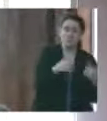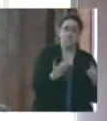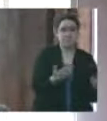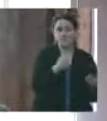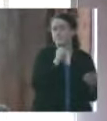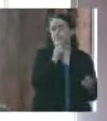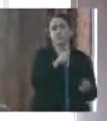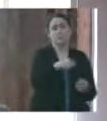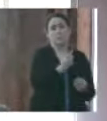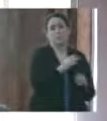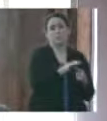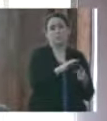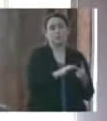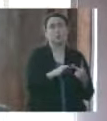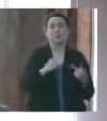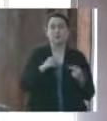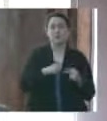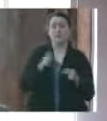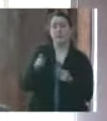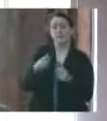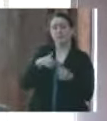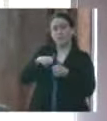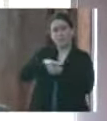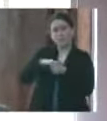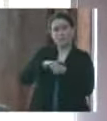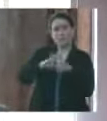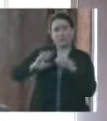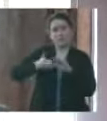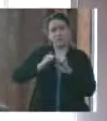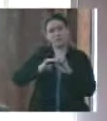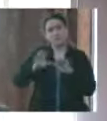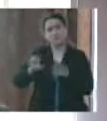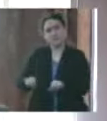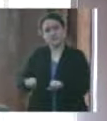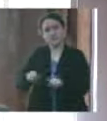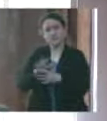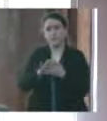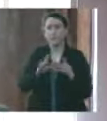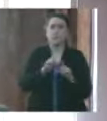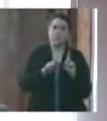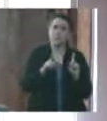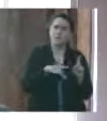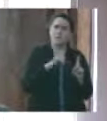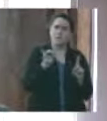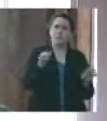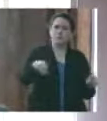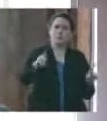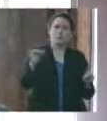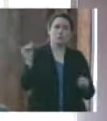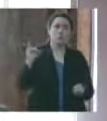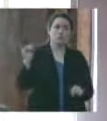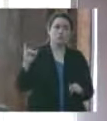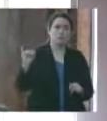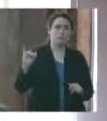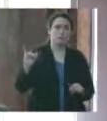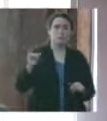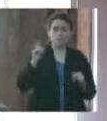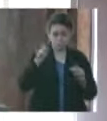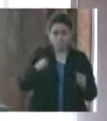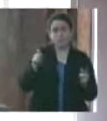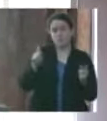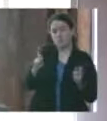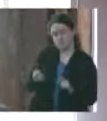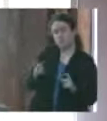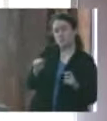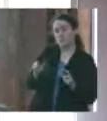the opportunity lies, because whereas at a global level, you might argue that it isn't possible to reverse the cycle. In fact, at a